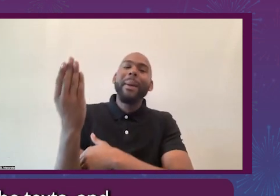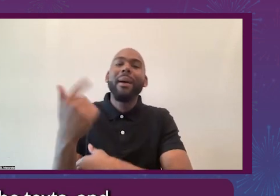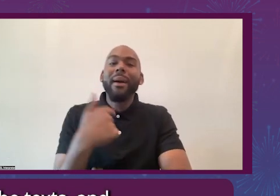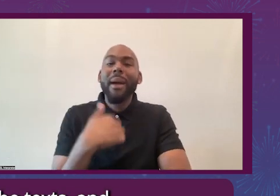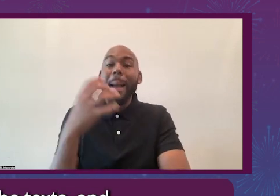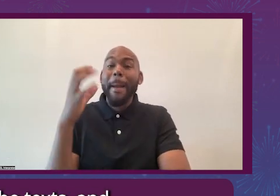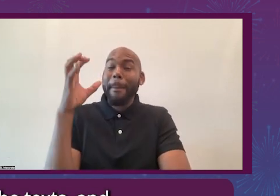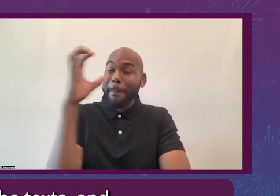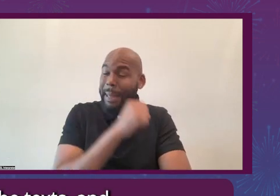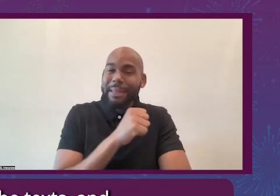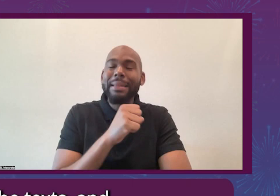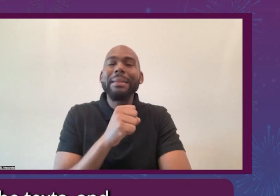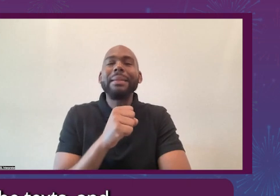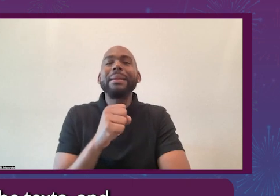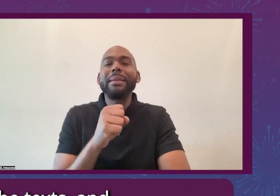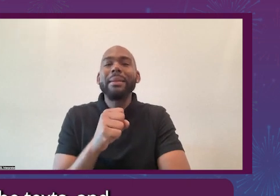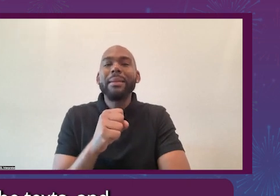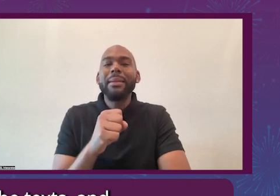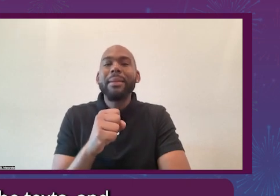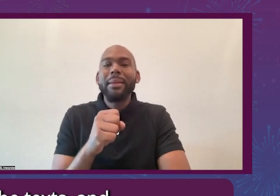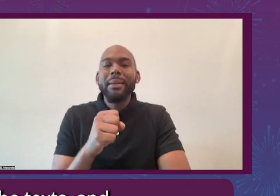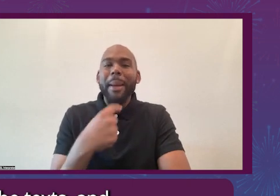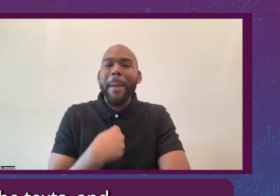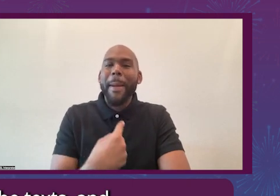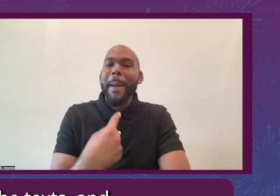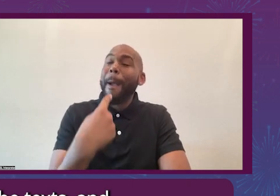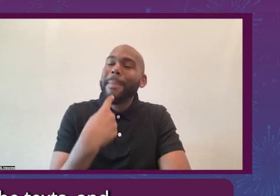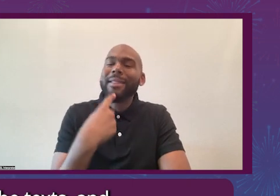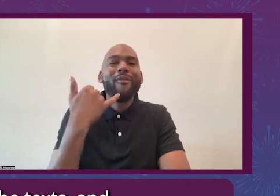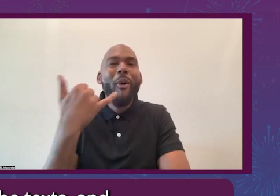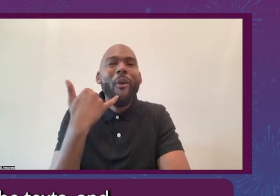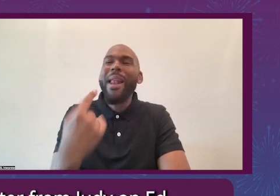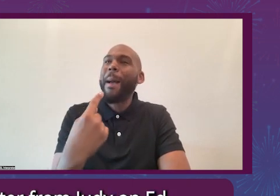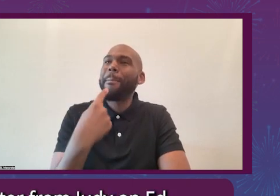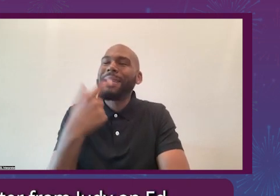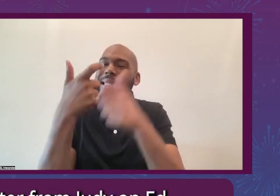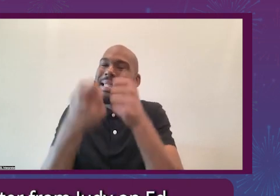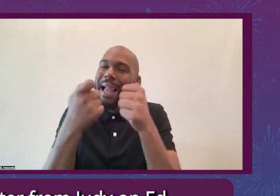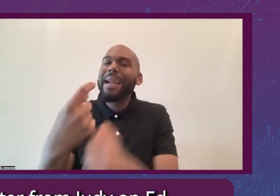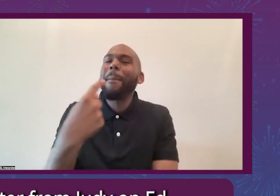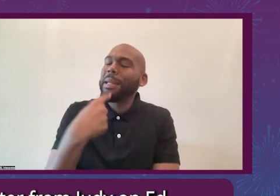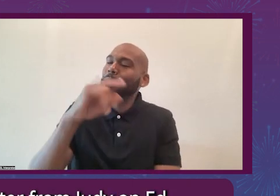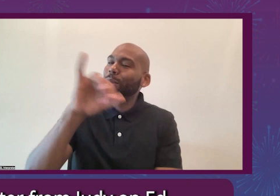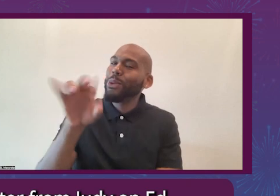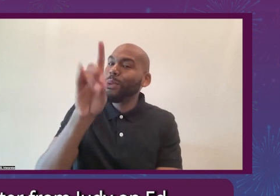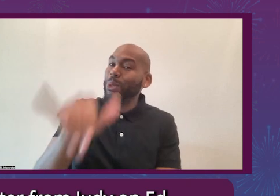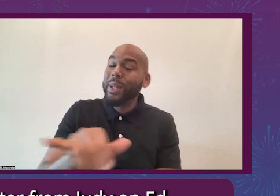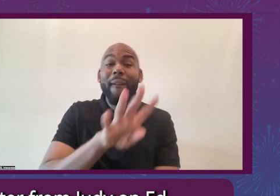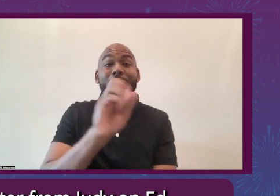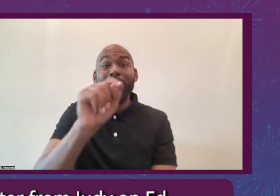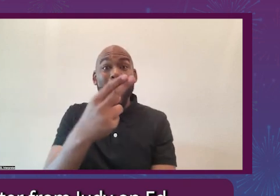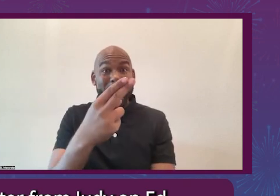missed the phone calls, I missed the texts, and I really, really miss Judy. We launched our 40th year with a